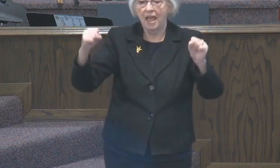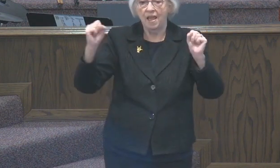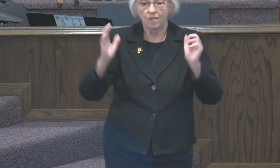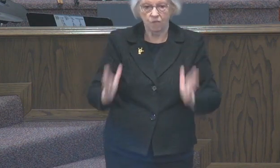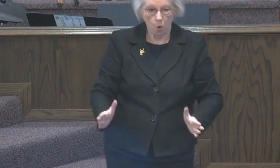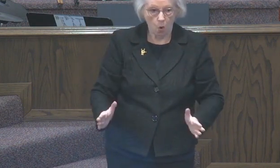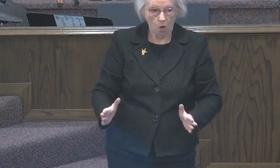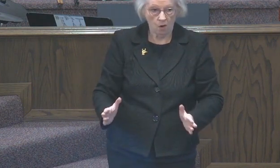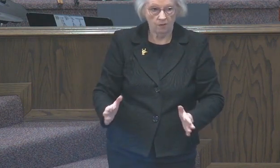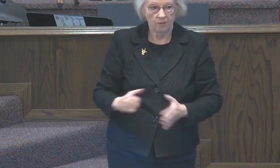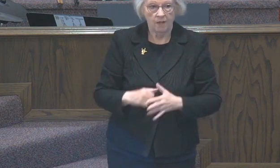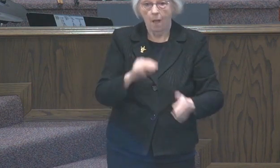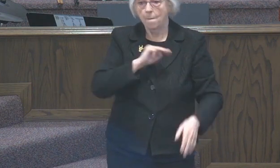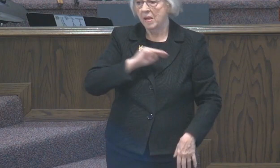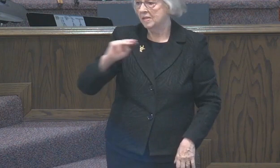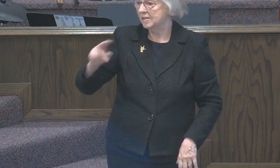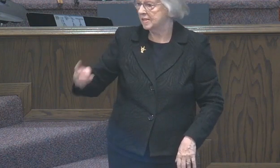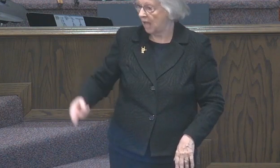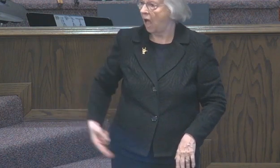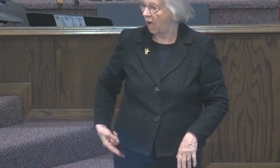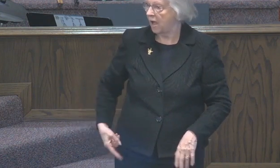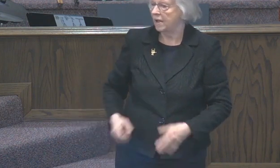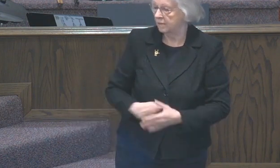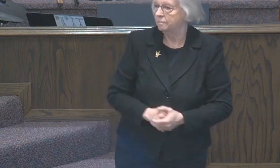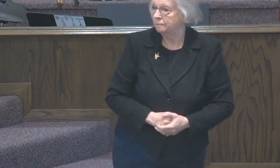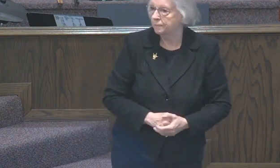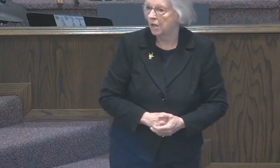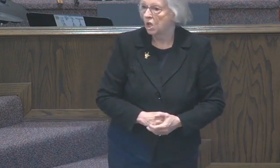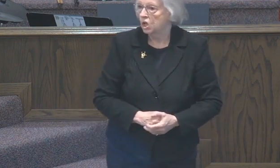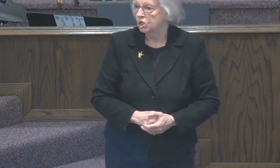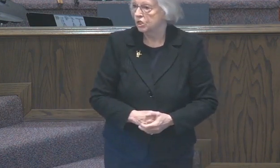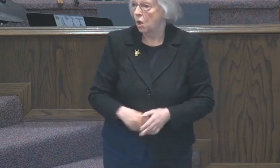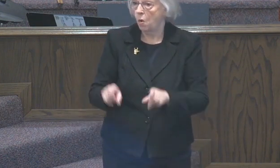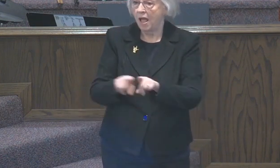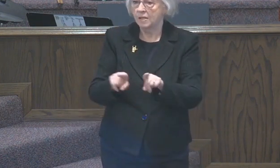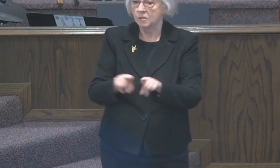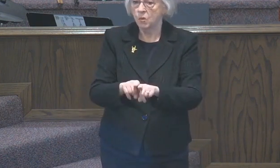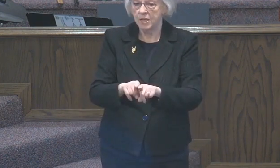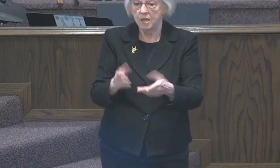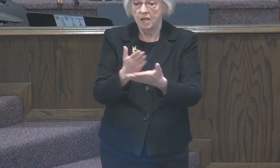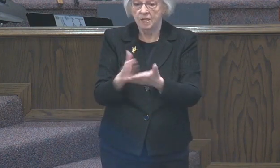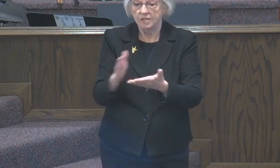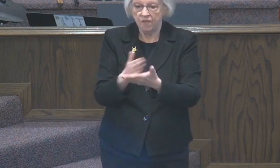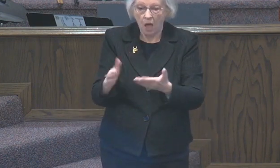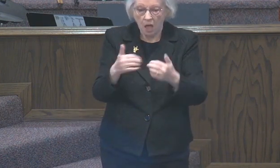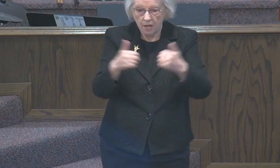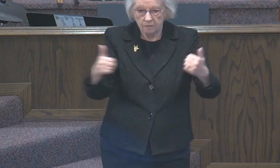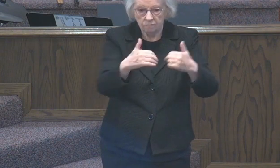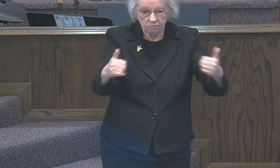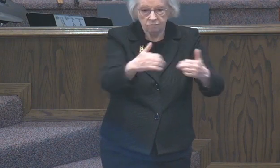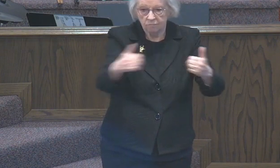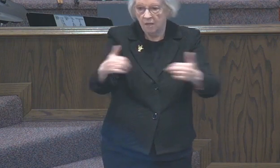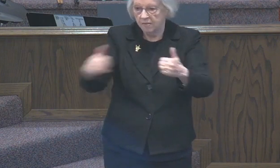don't have these breakups in and paragraphs and chapters and verses.